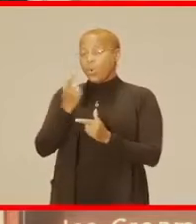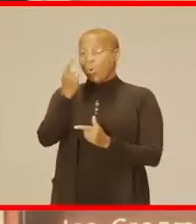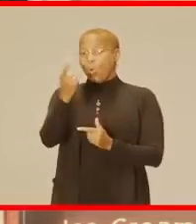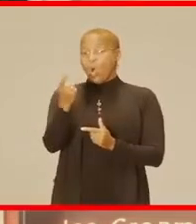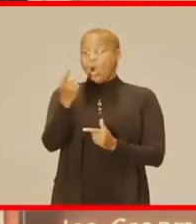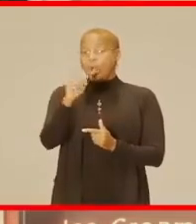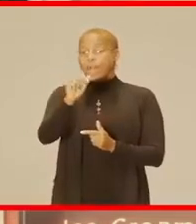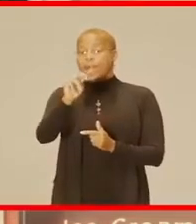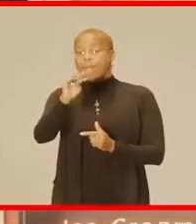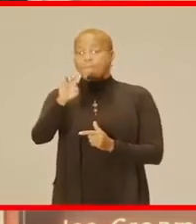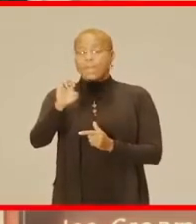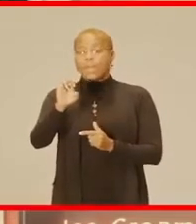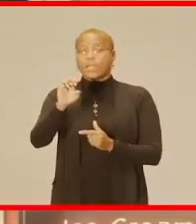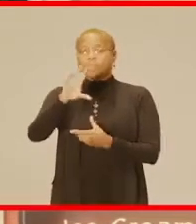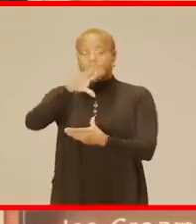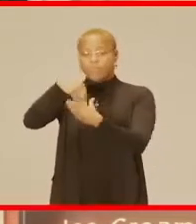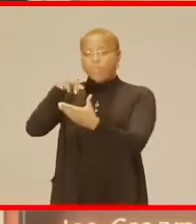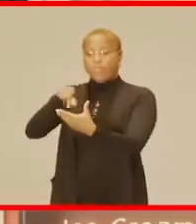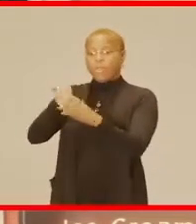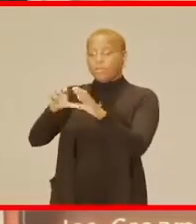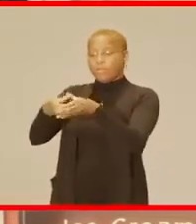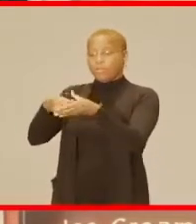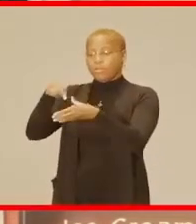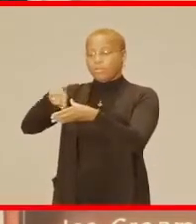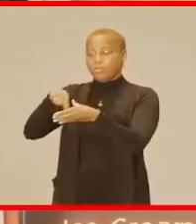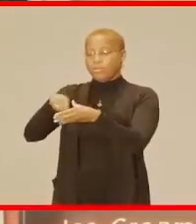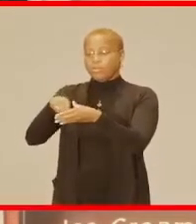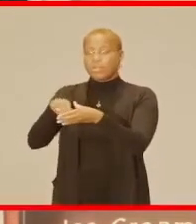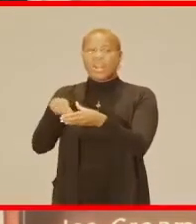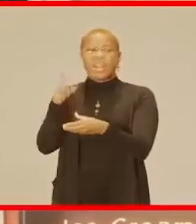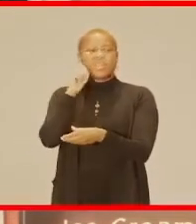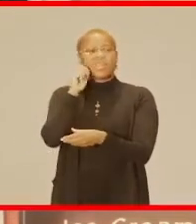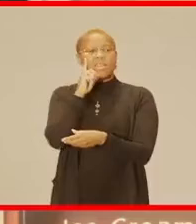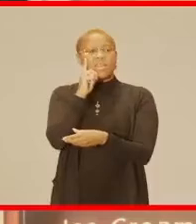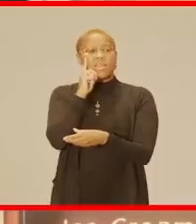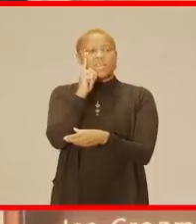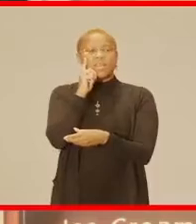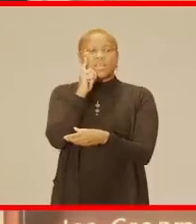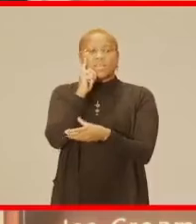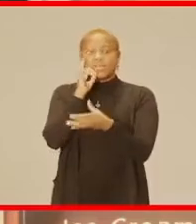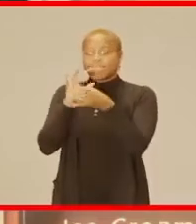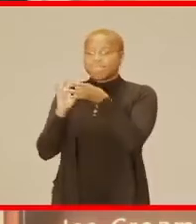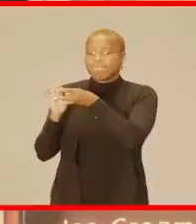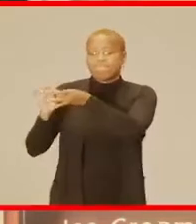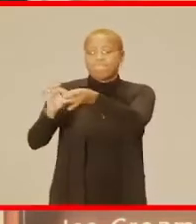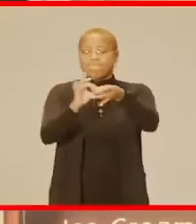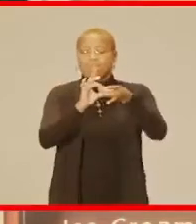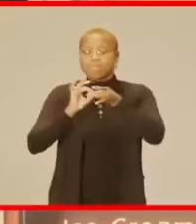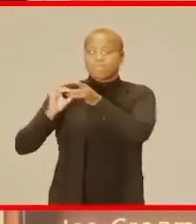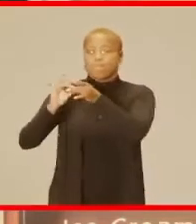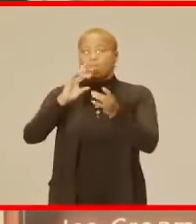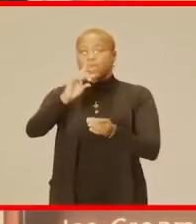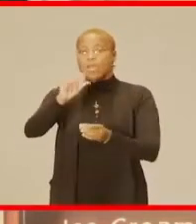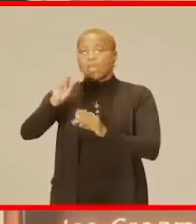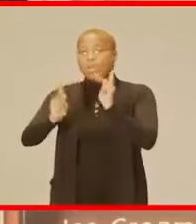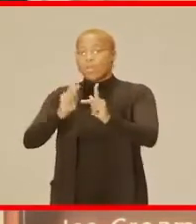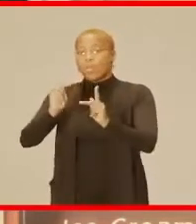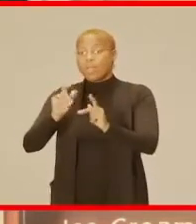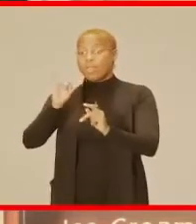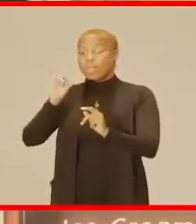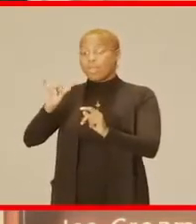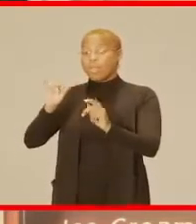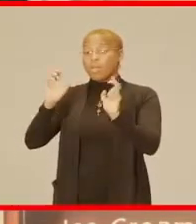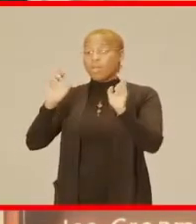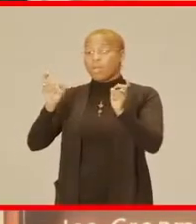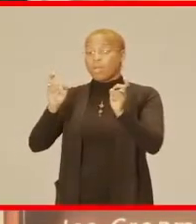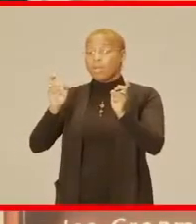anime that I think really binds people with disabilities together is the anime series